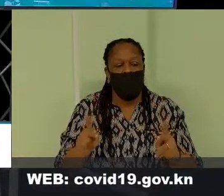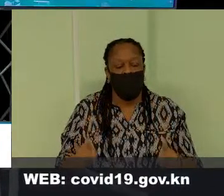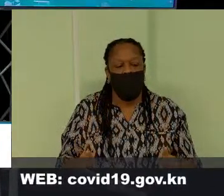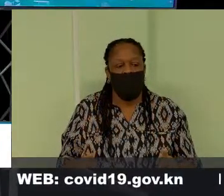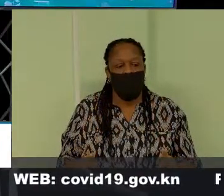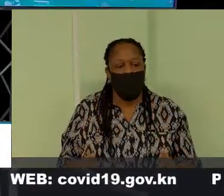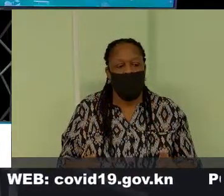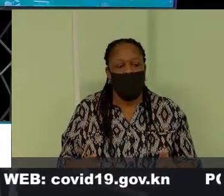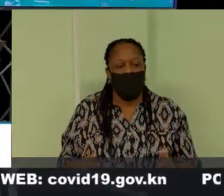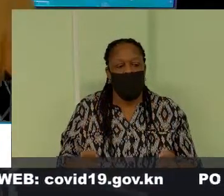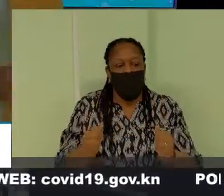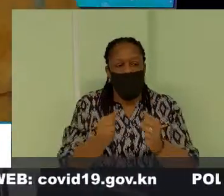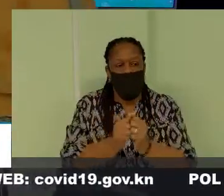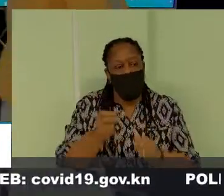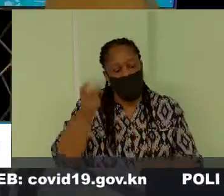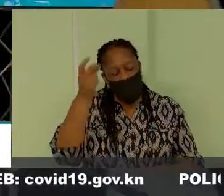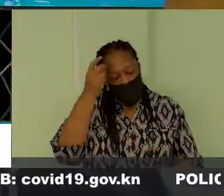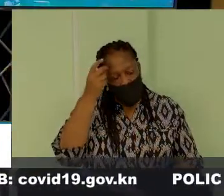Dr. Wilkinson.